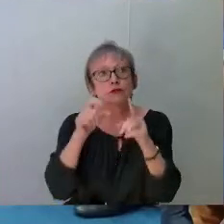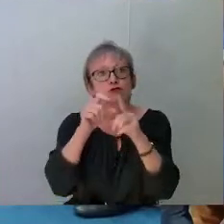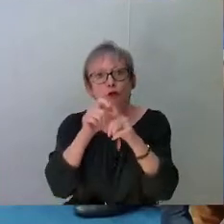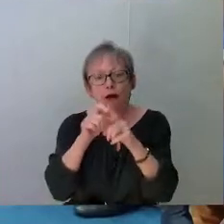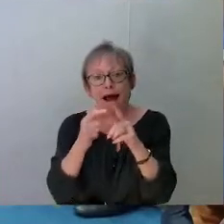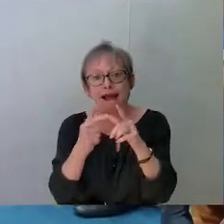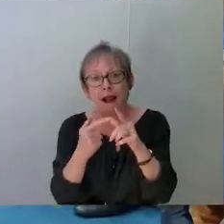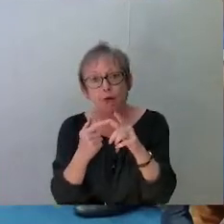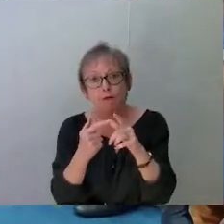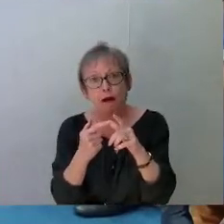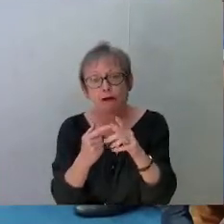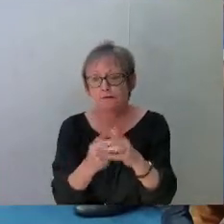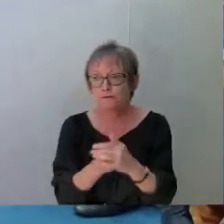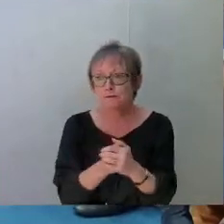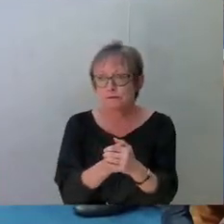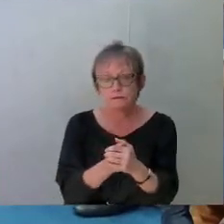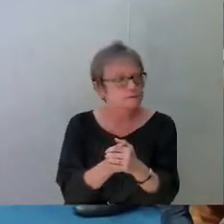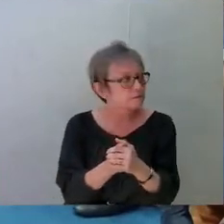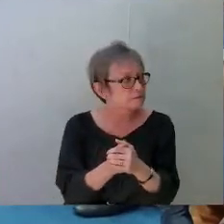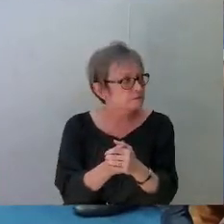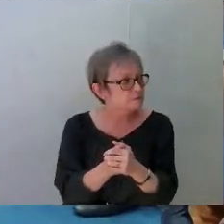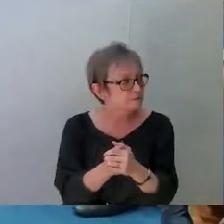Dora Angelova.